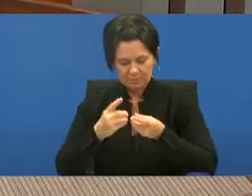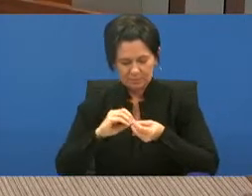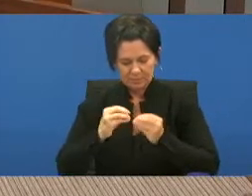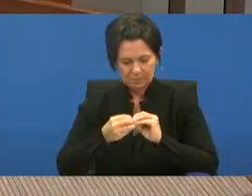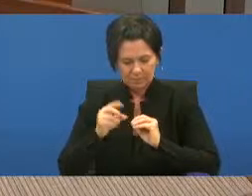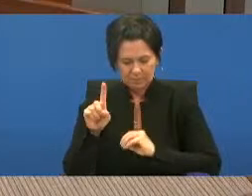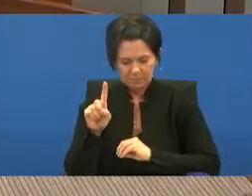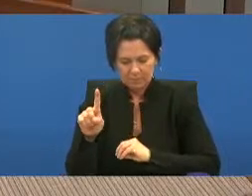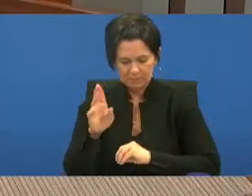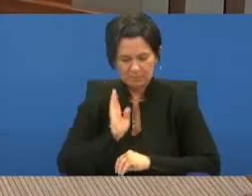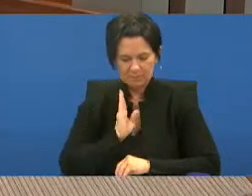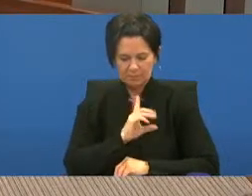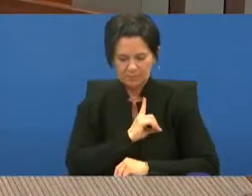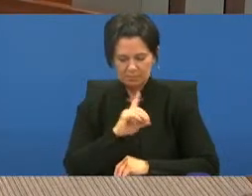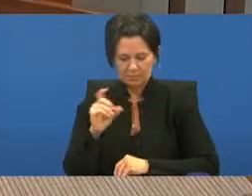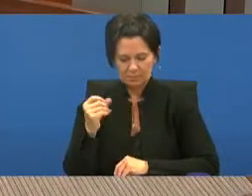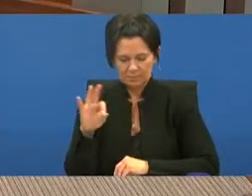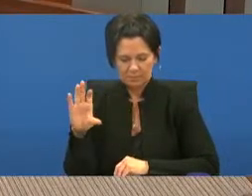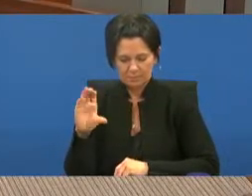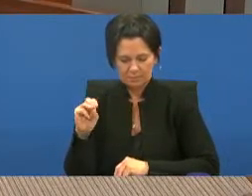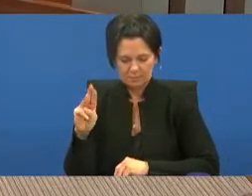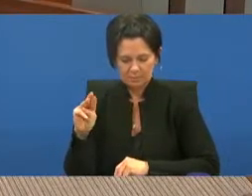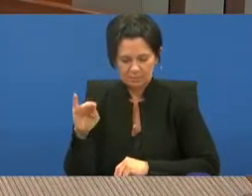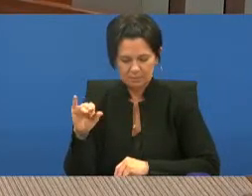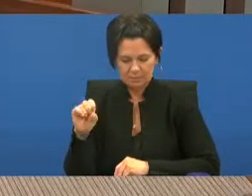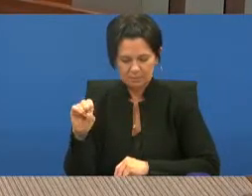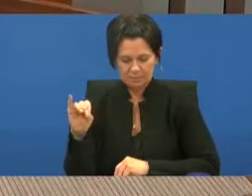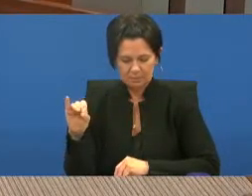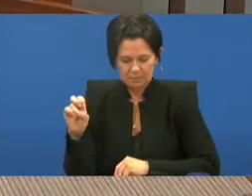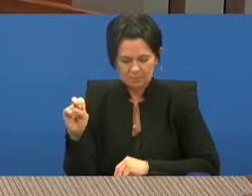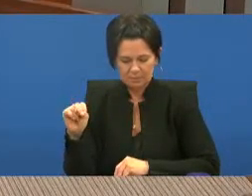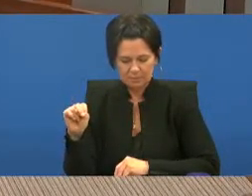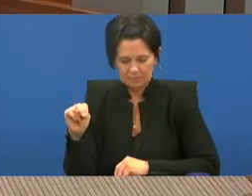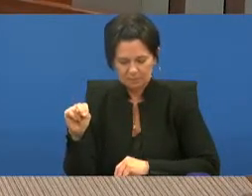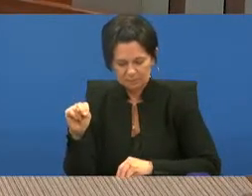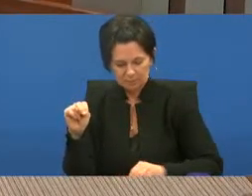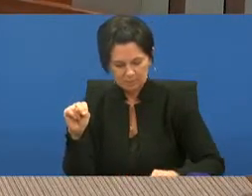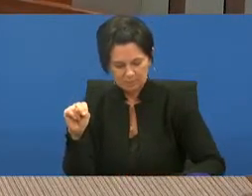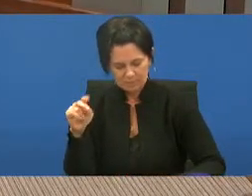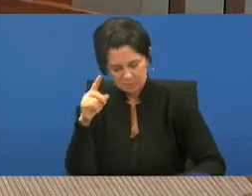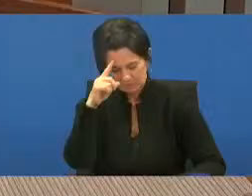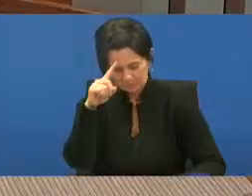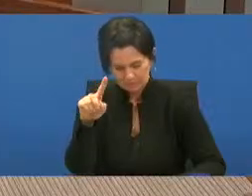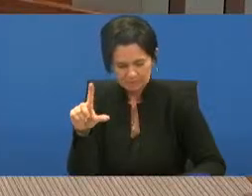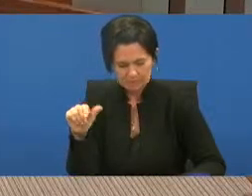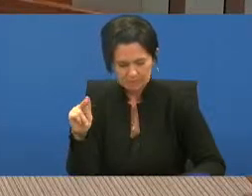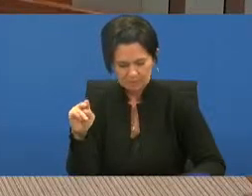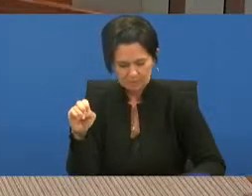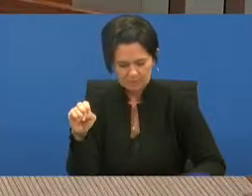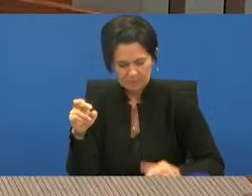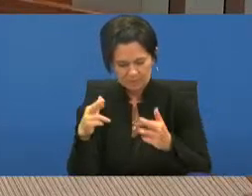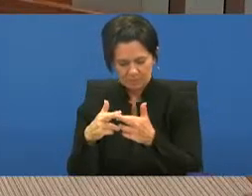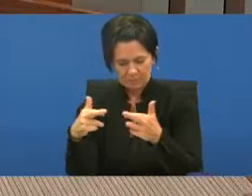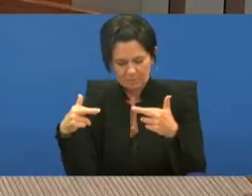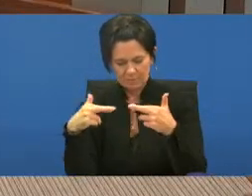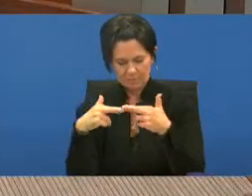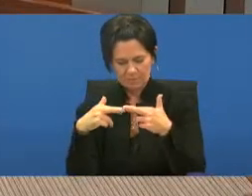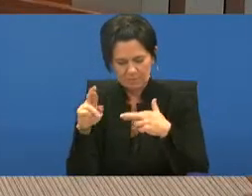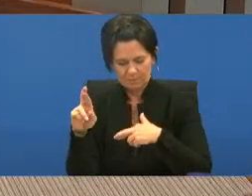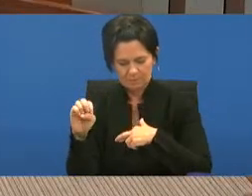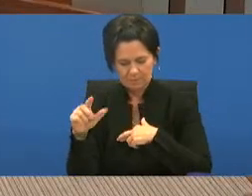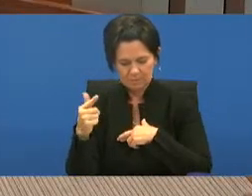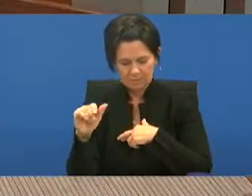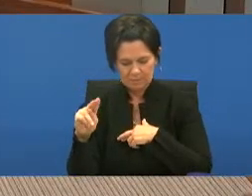of replacing or reappointing Thomas Smith Jr., whose term expires June 28th, effective June 29th, 2025.